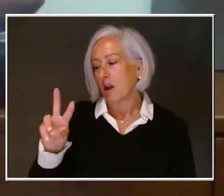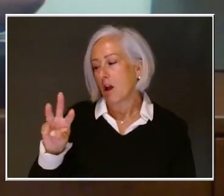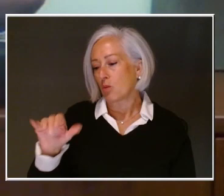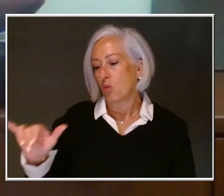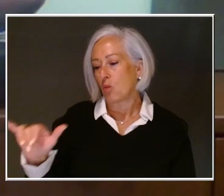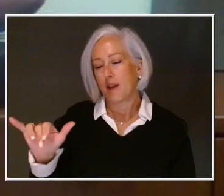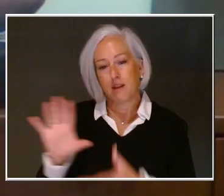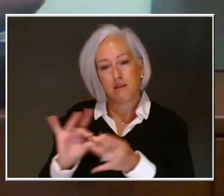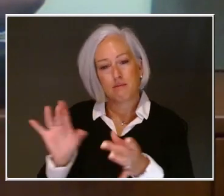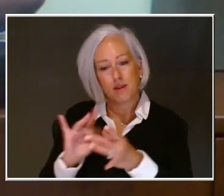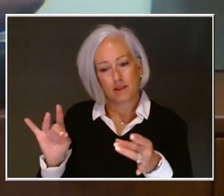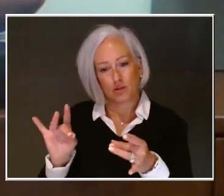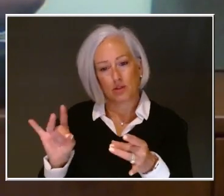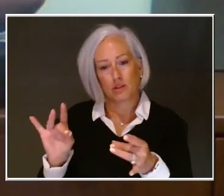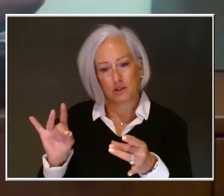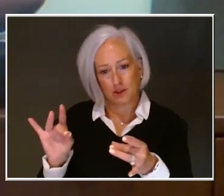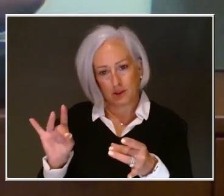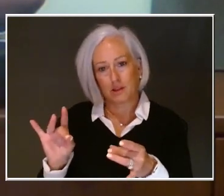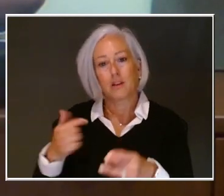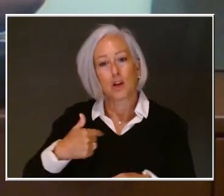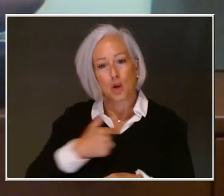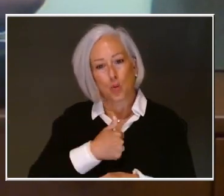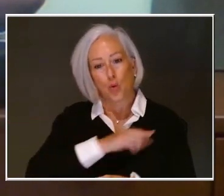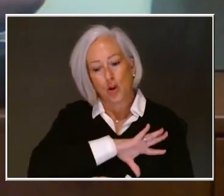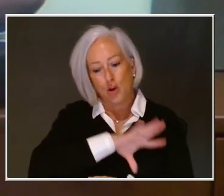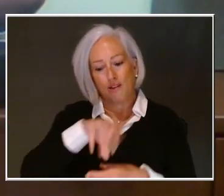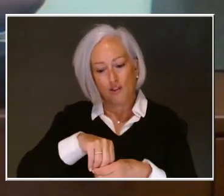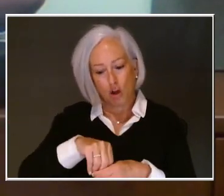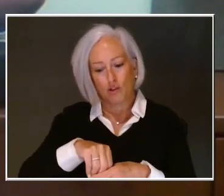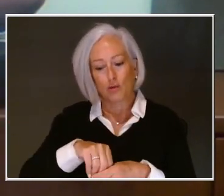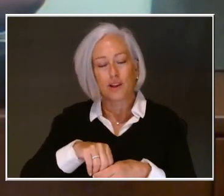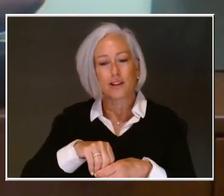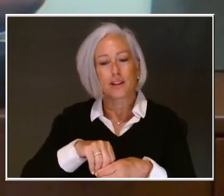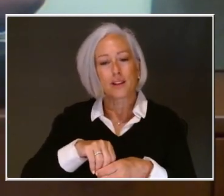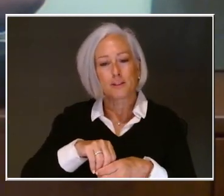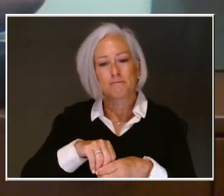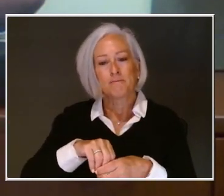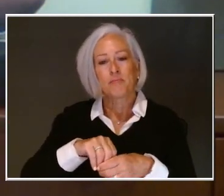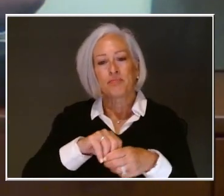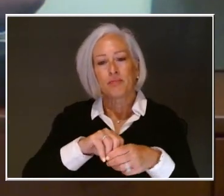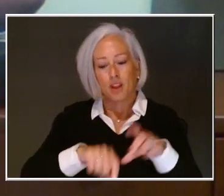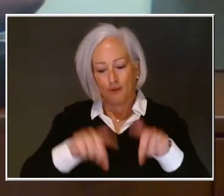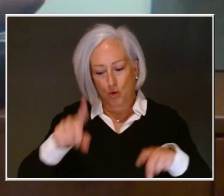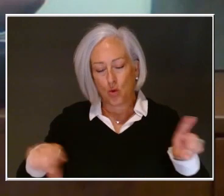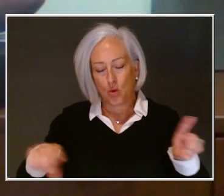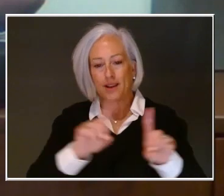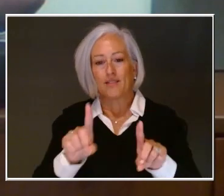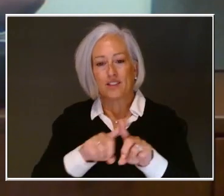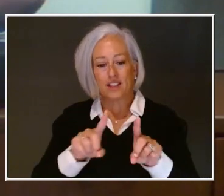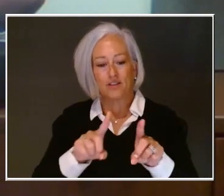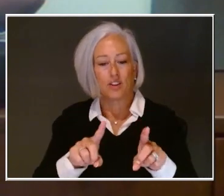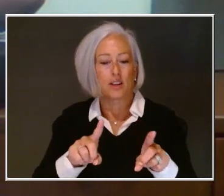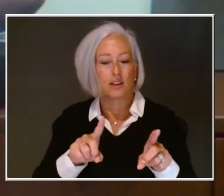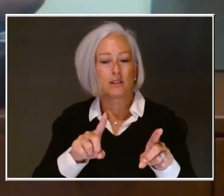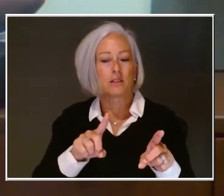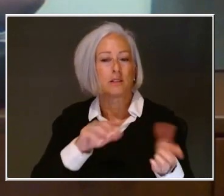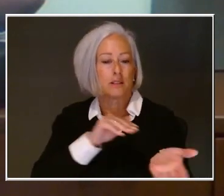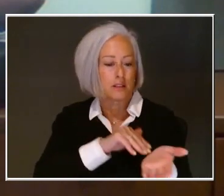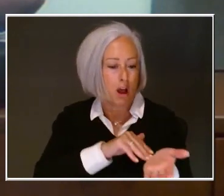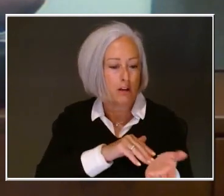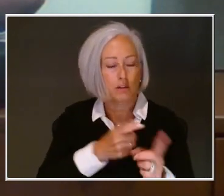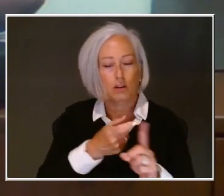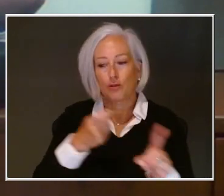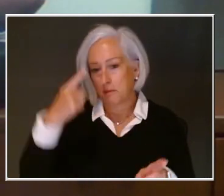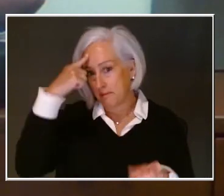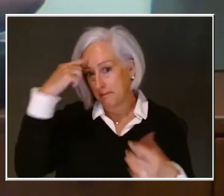have involvement with all forms of our providers, which include nutrition and mental health.